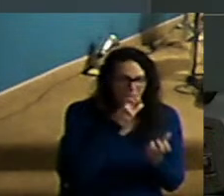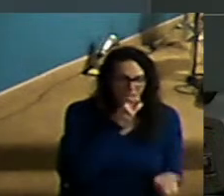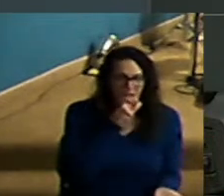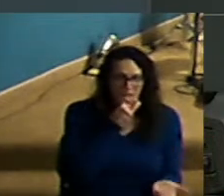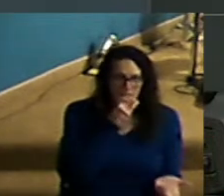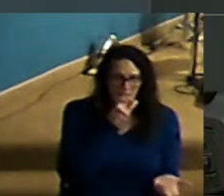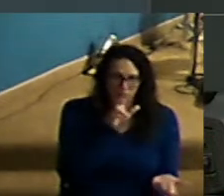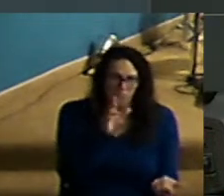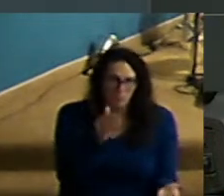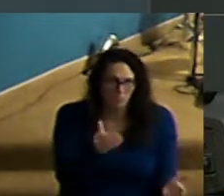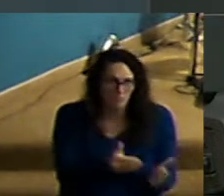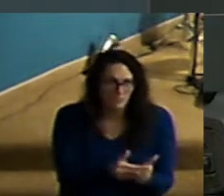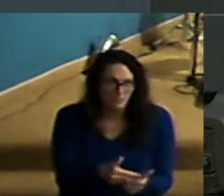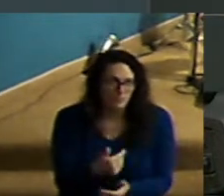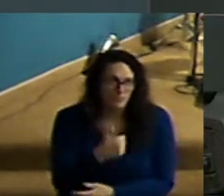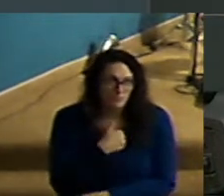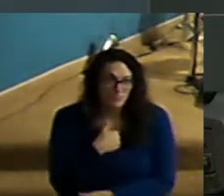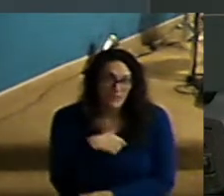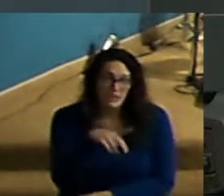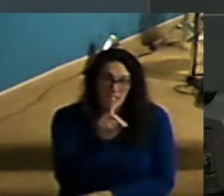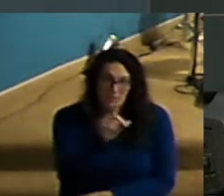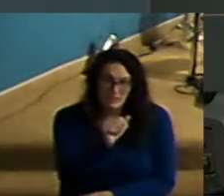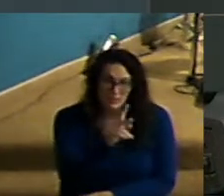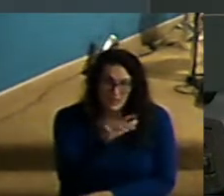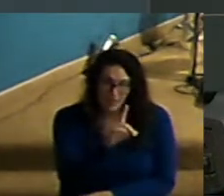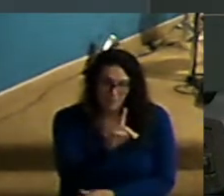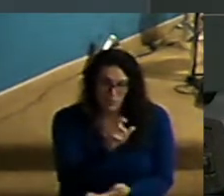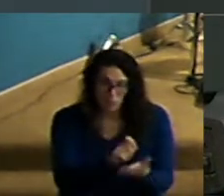me. David wrote that psalm.